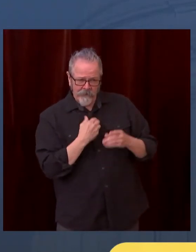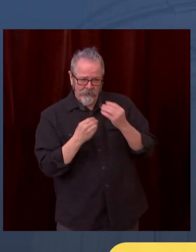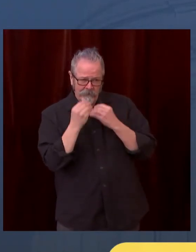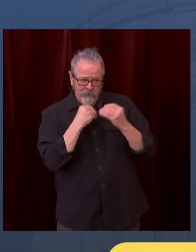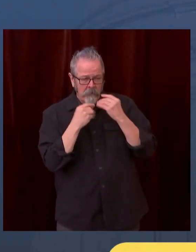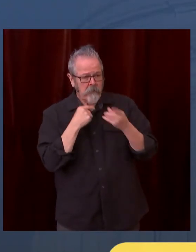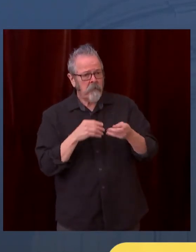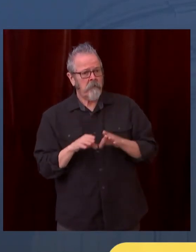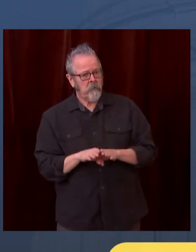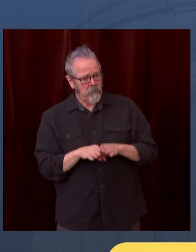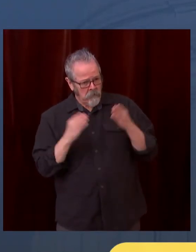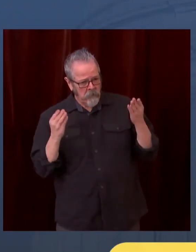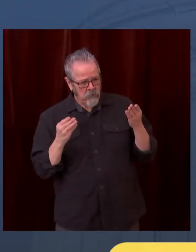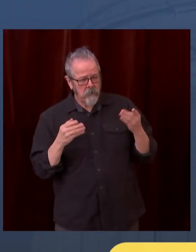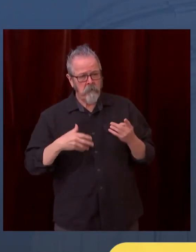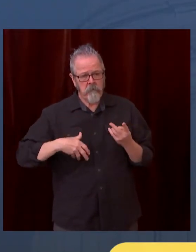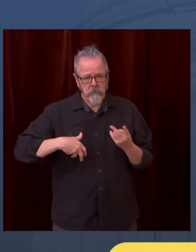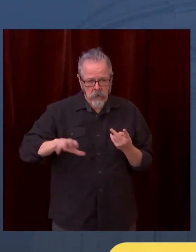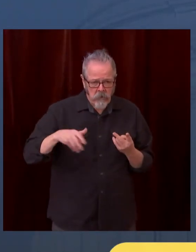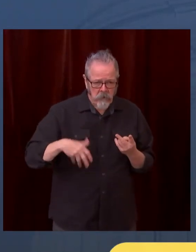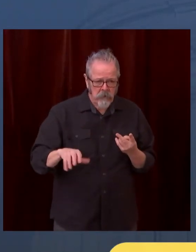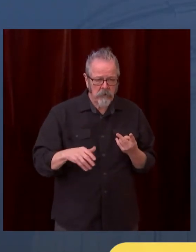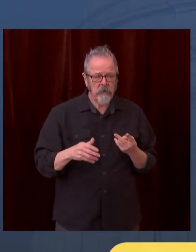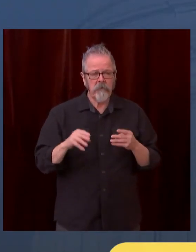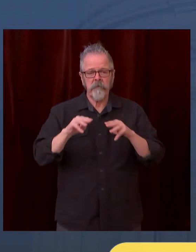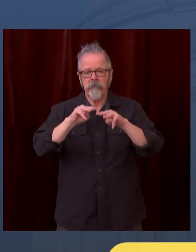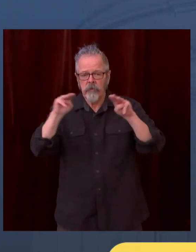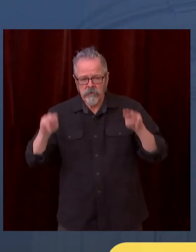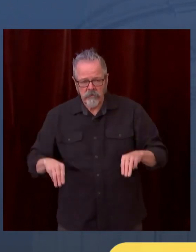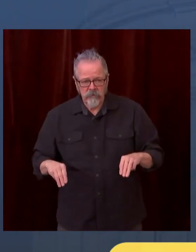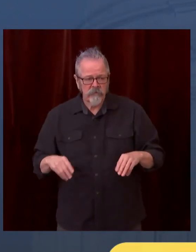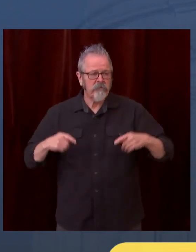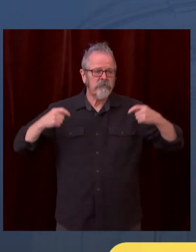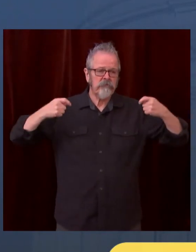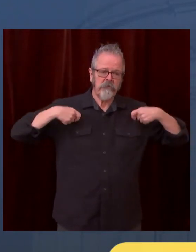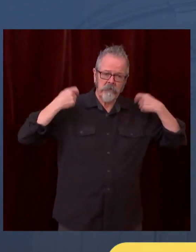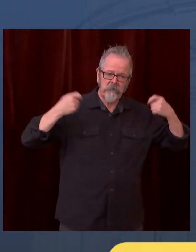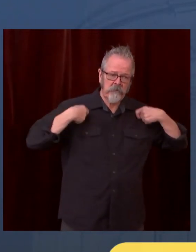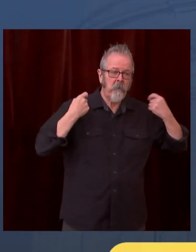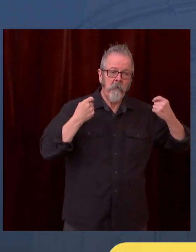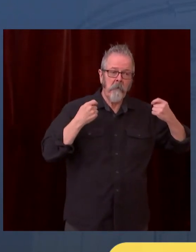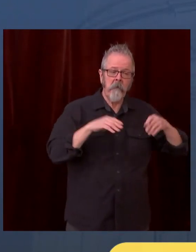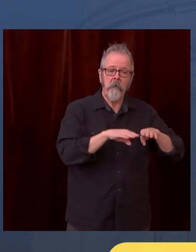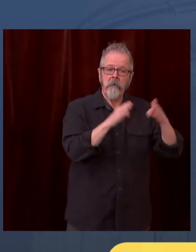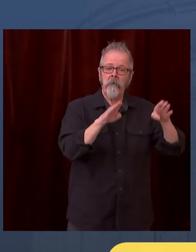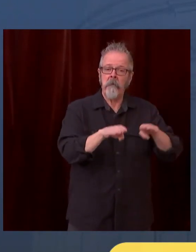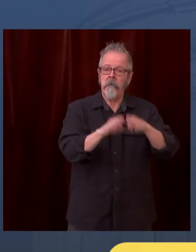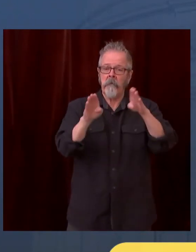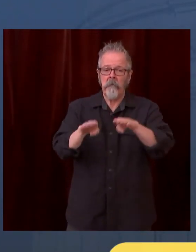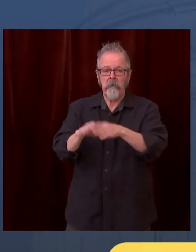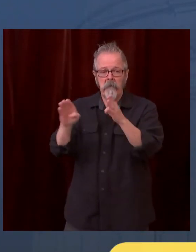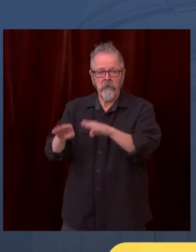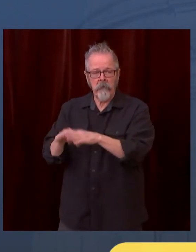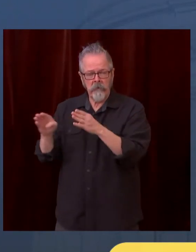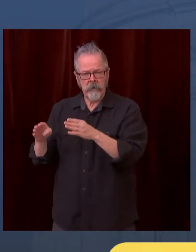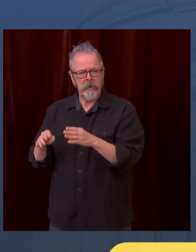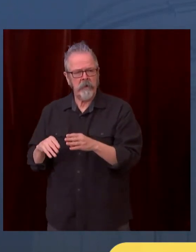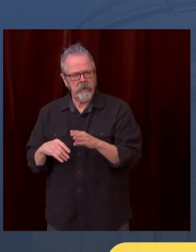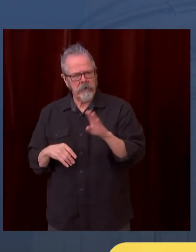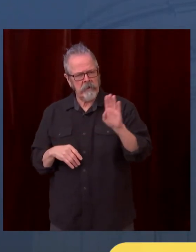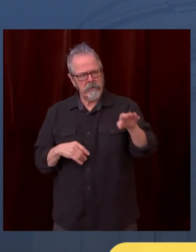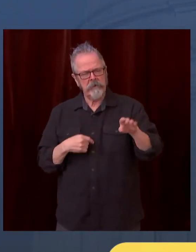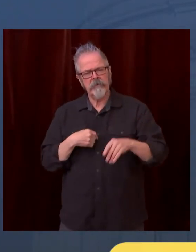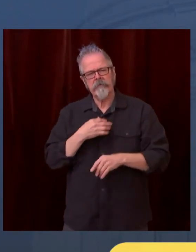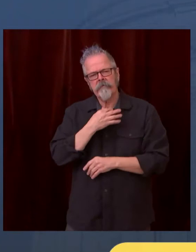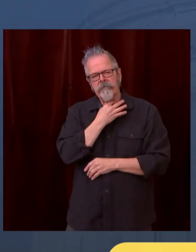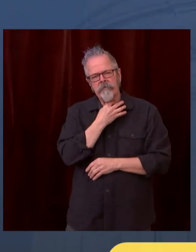museums, gyms, and so on and so forth, why not reopen the state capitol on a limited basis to members of the